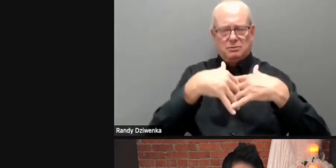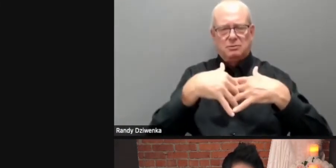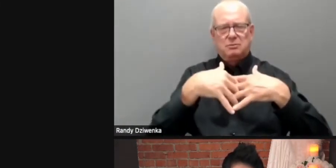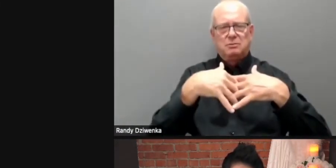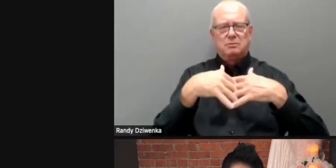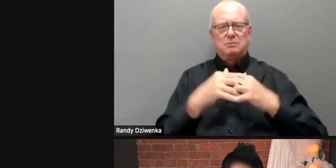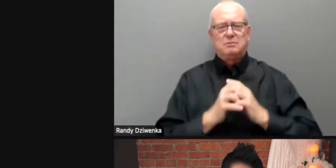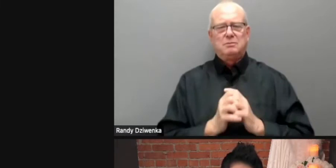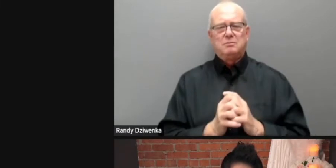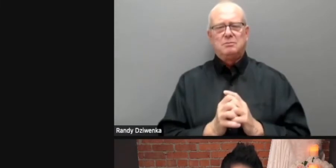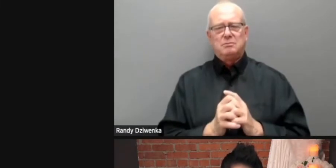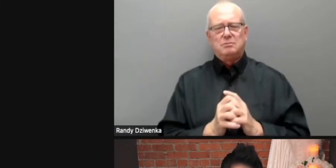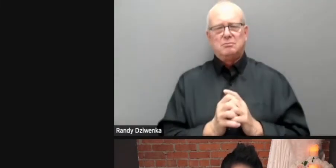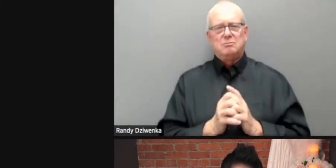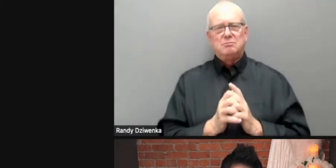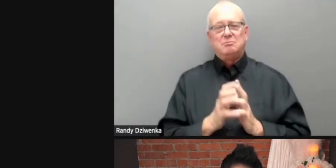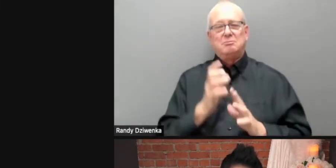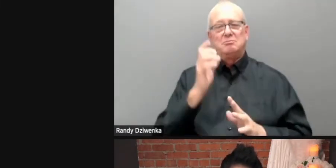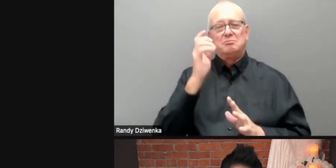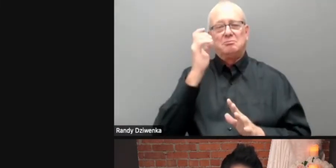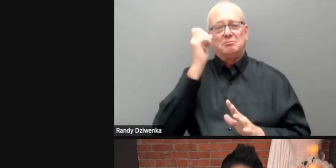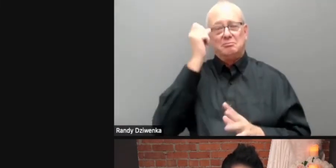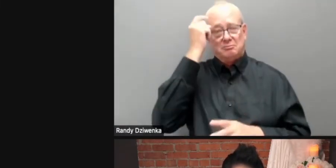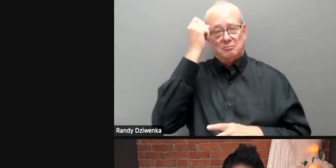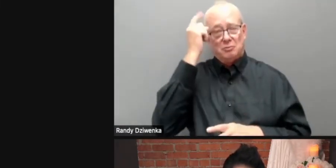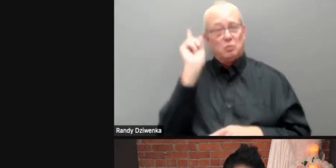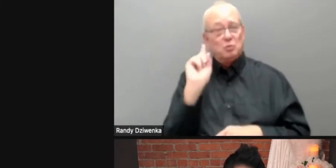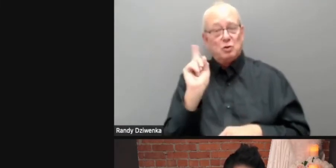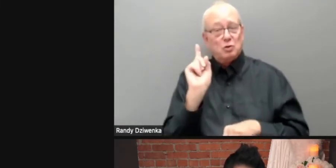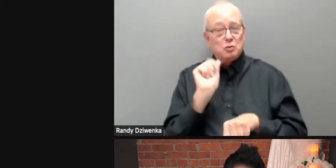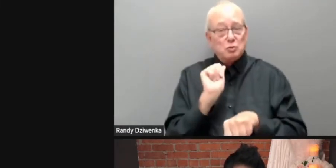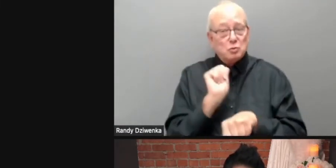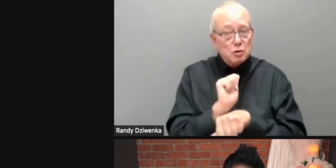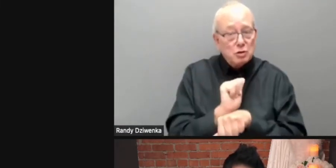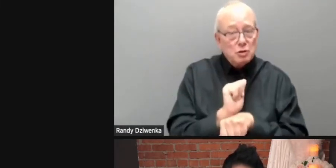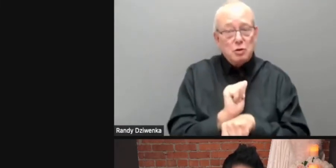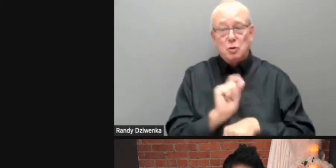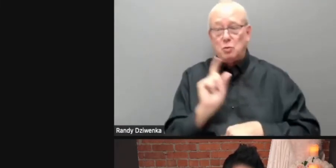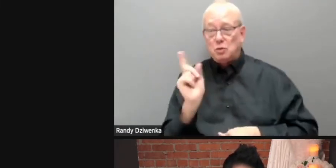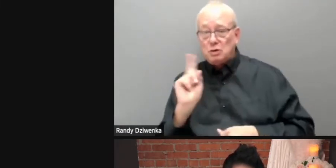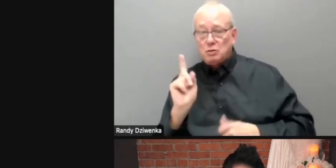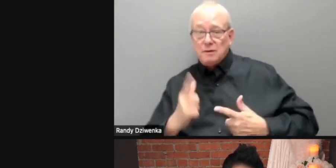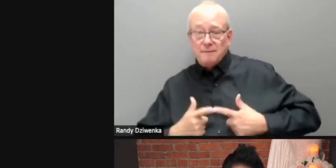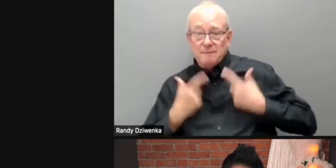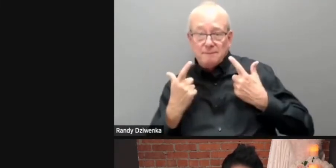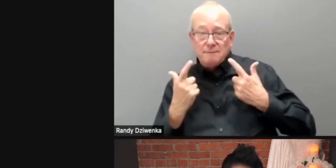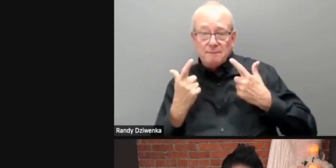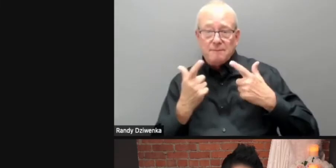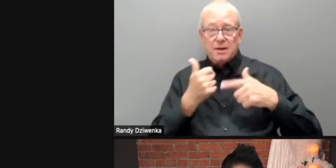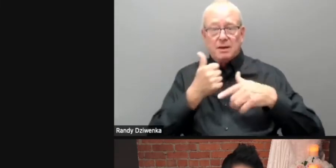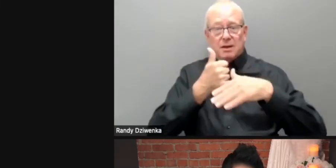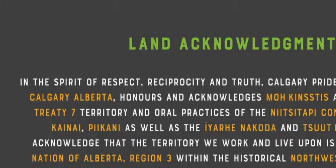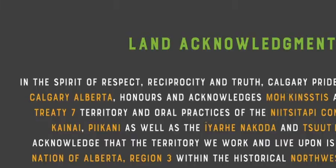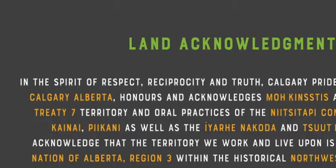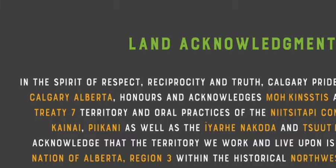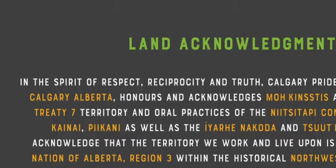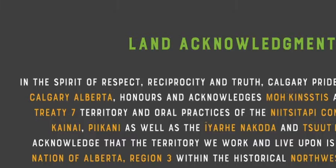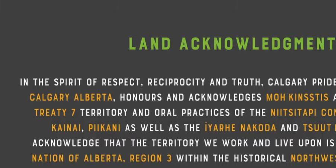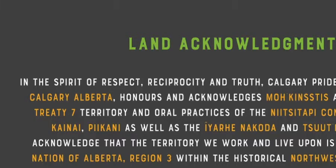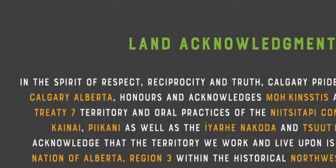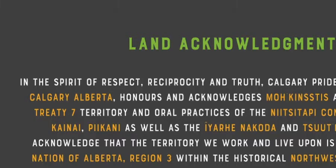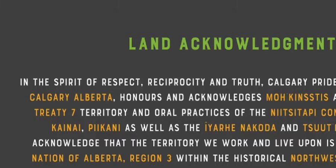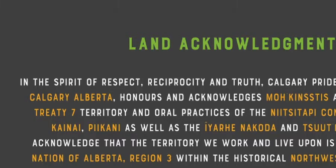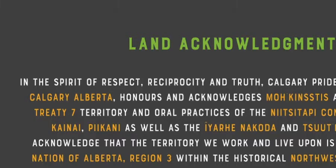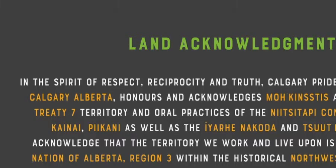and live upon is home to the Métis Nation of Alberta, Region 3, within the historical Northwest Métis